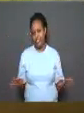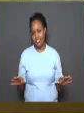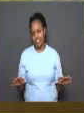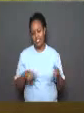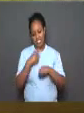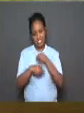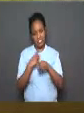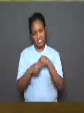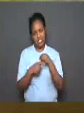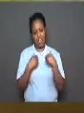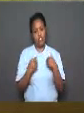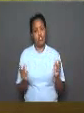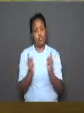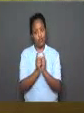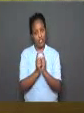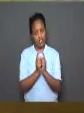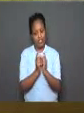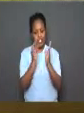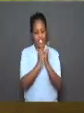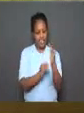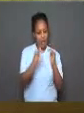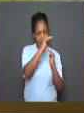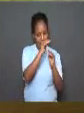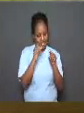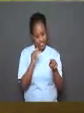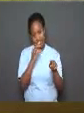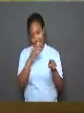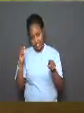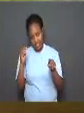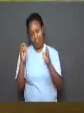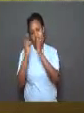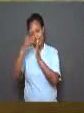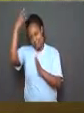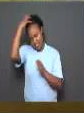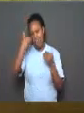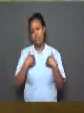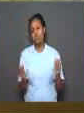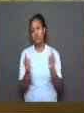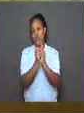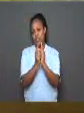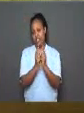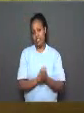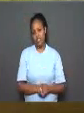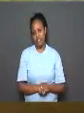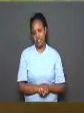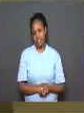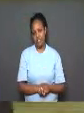we learned about the relationship between rule of law and the